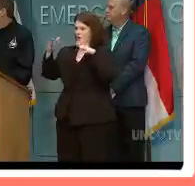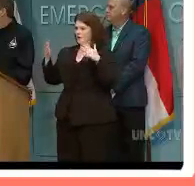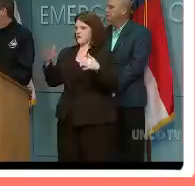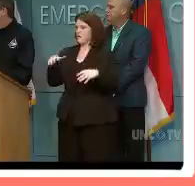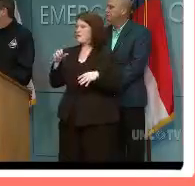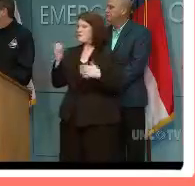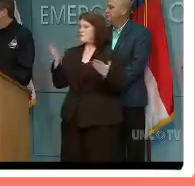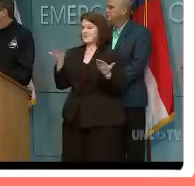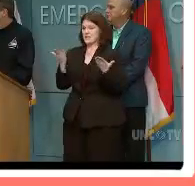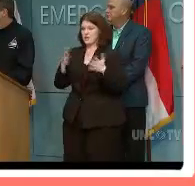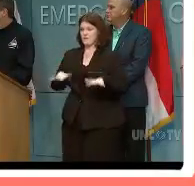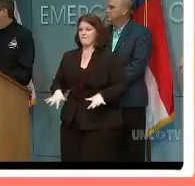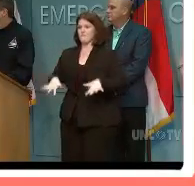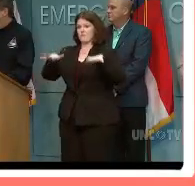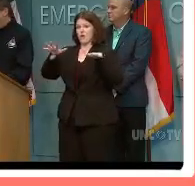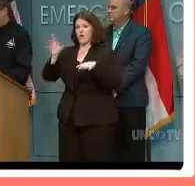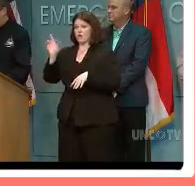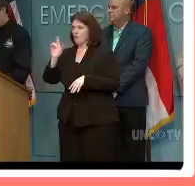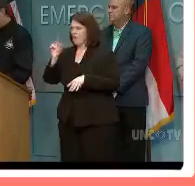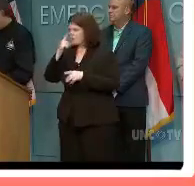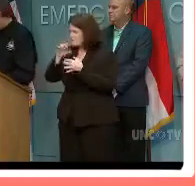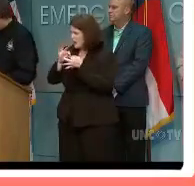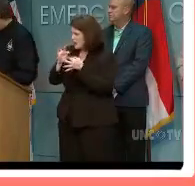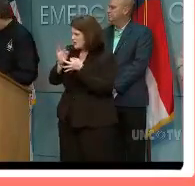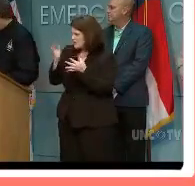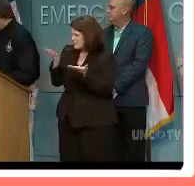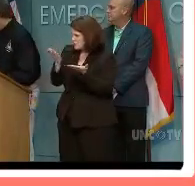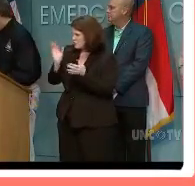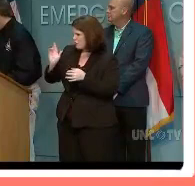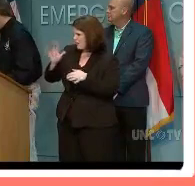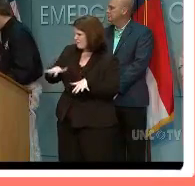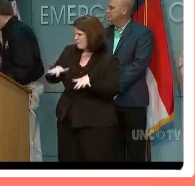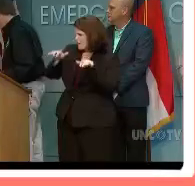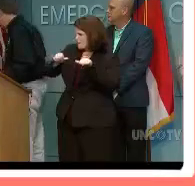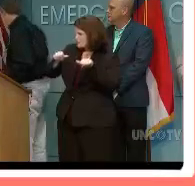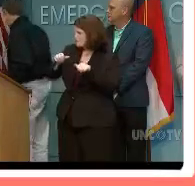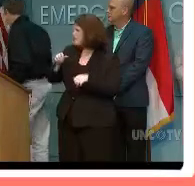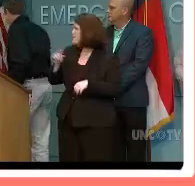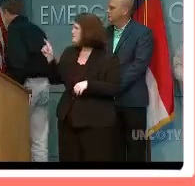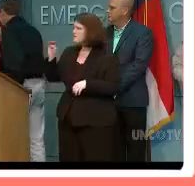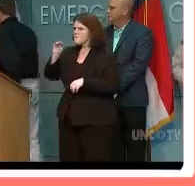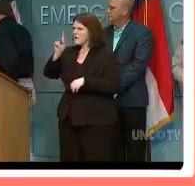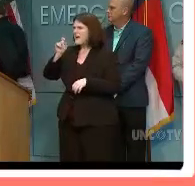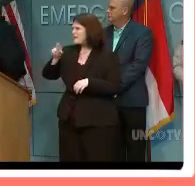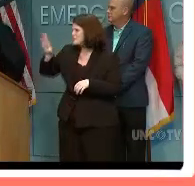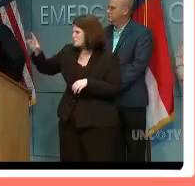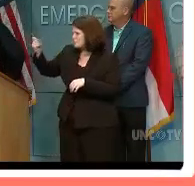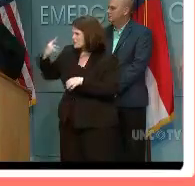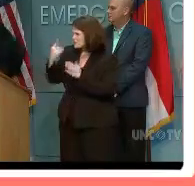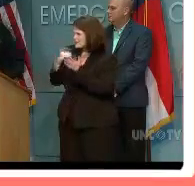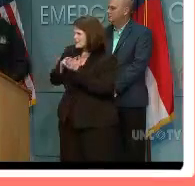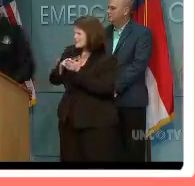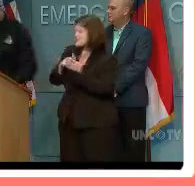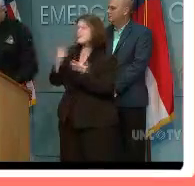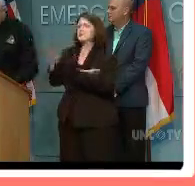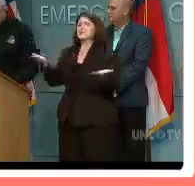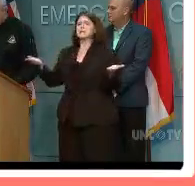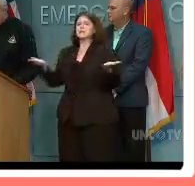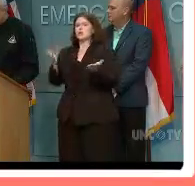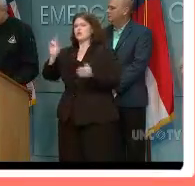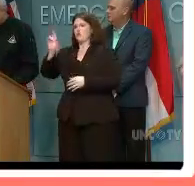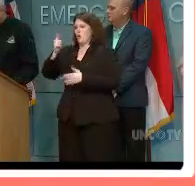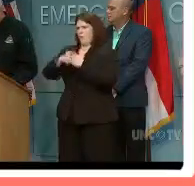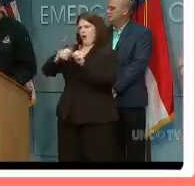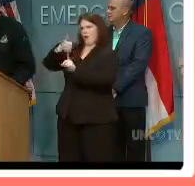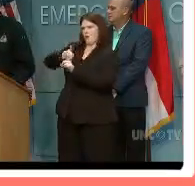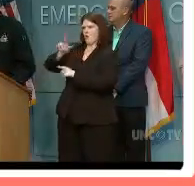and what's being done to mitigate that? Okay, Mike, I'll let you take that one. The question again, please, ma'am. What's the risk of flooding in the Raleigh